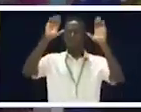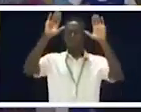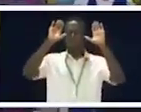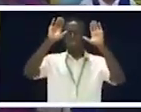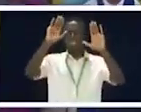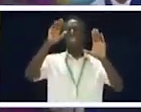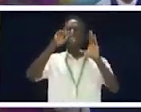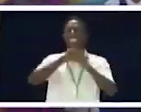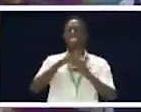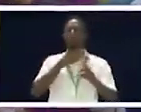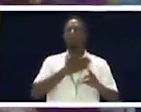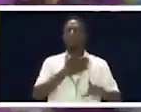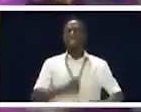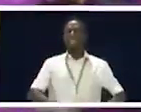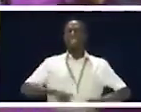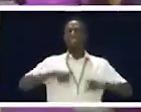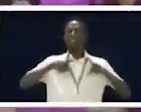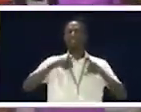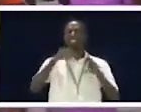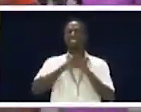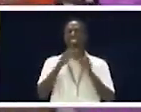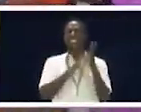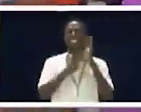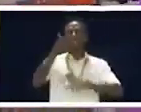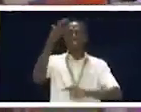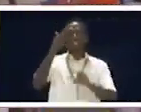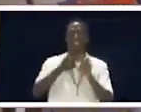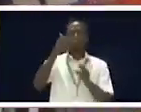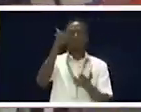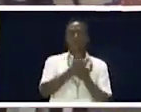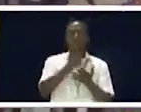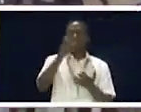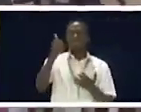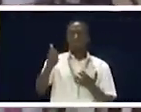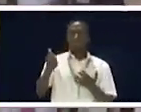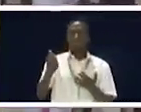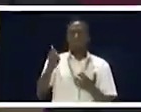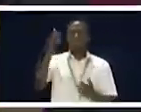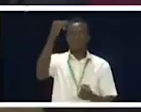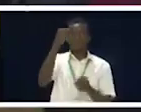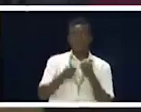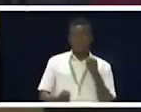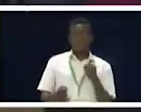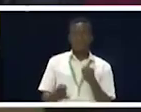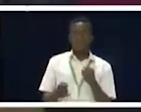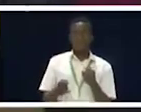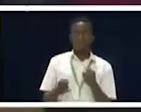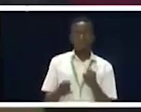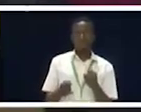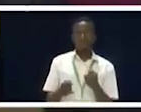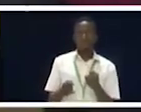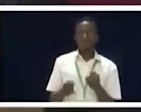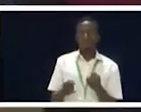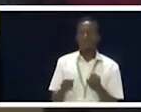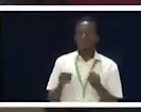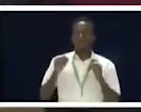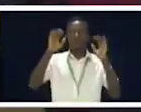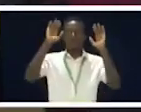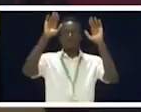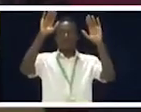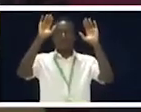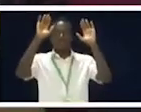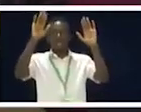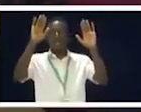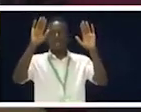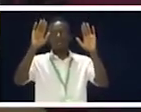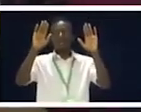life. In Jesus' name we pray. In conclusion, keep standing. Wonder as an acronym. As an